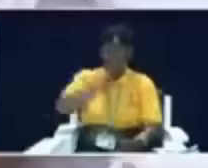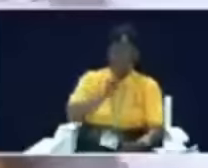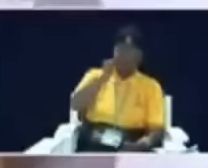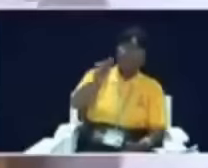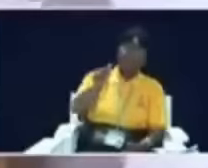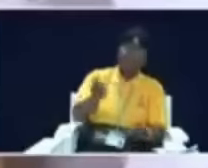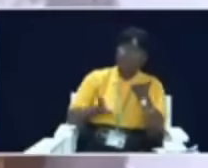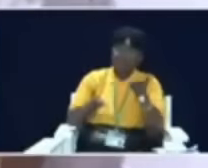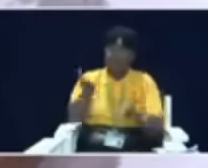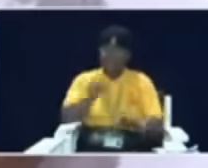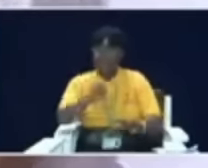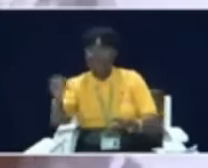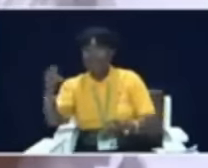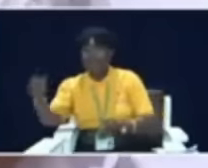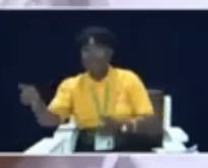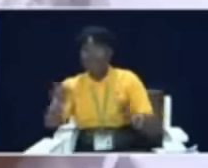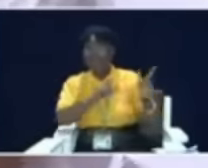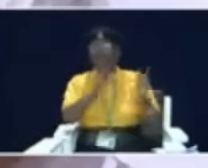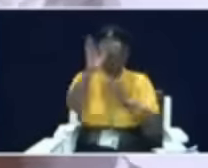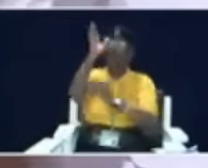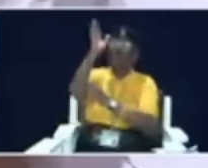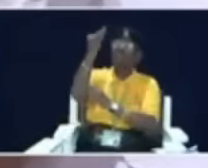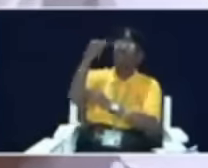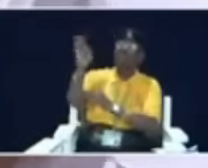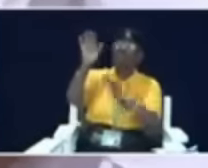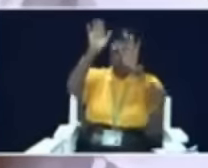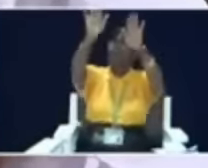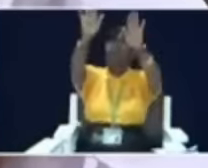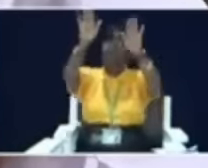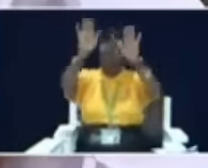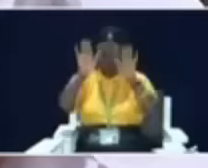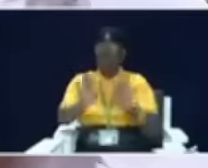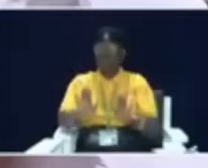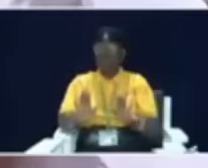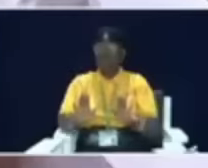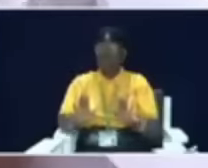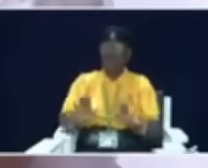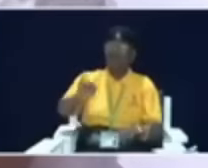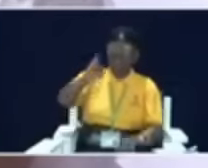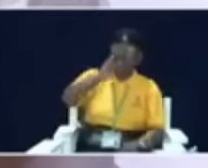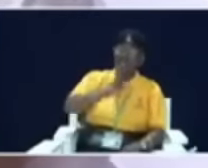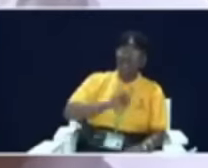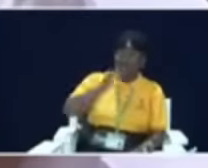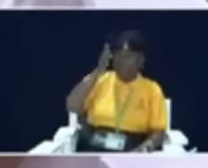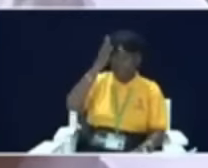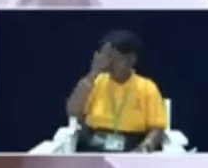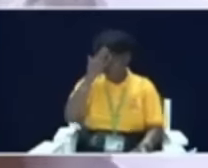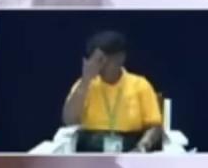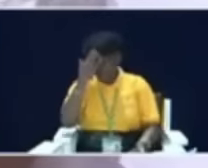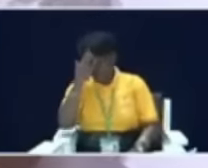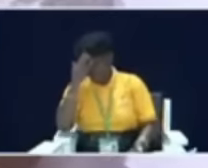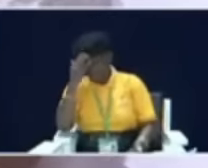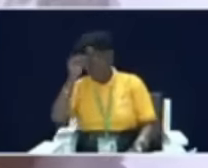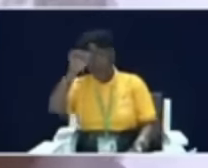I am serving the God of miracles. I know.